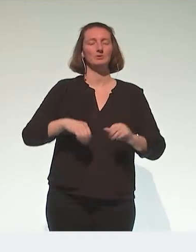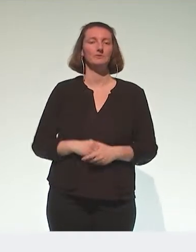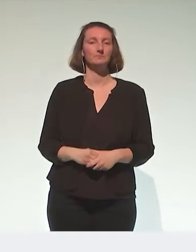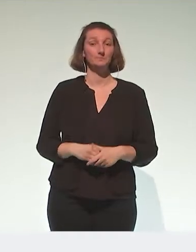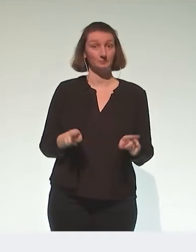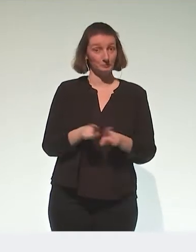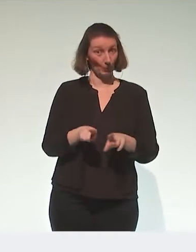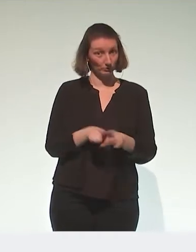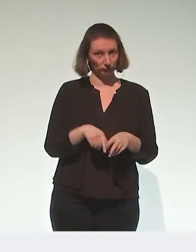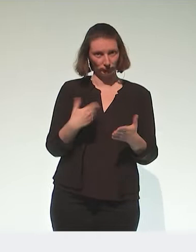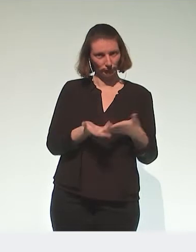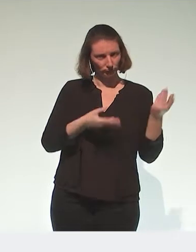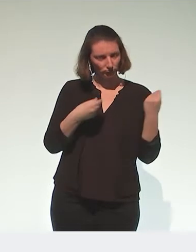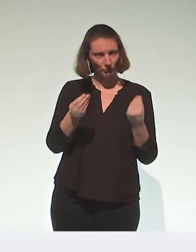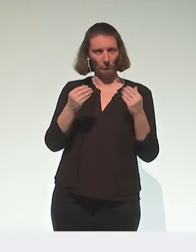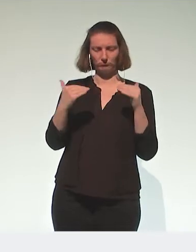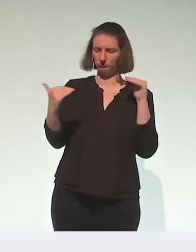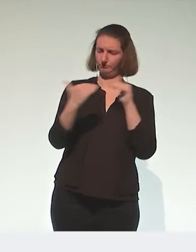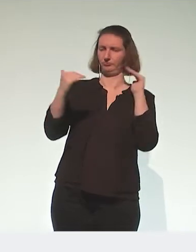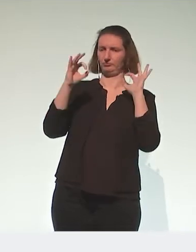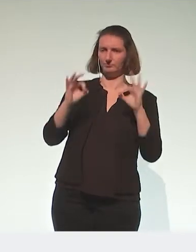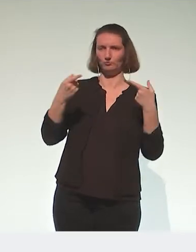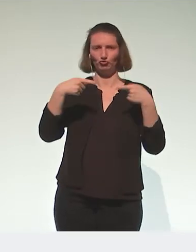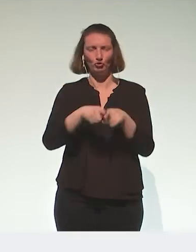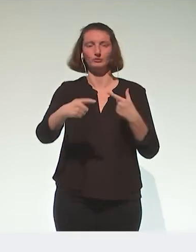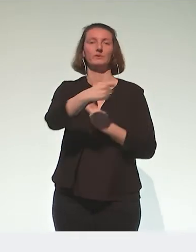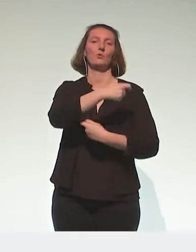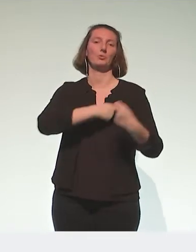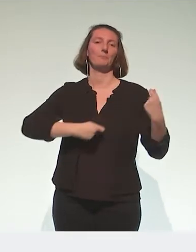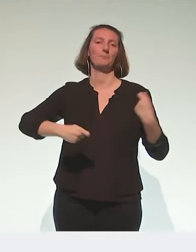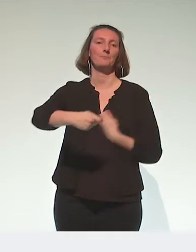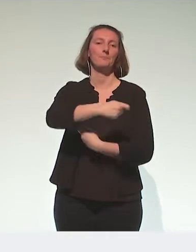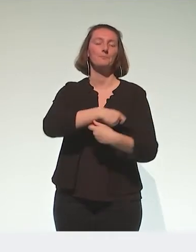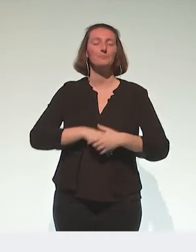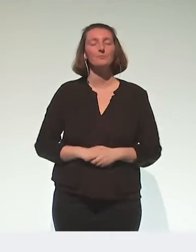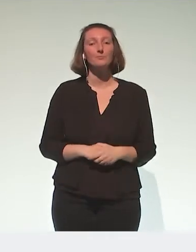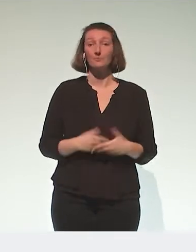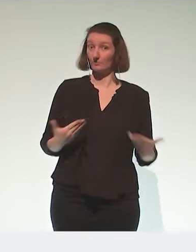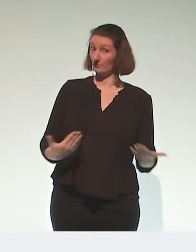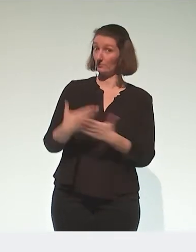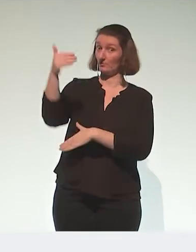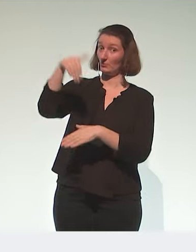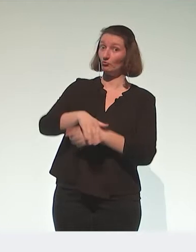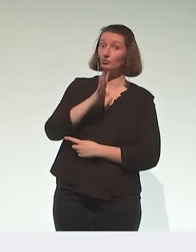society. And this is also helpful in ensuring a fairer economy.